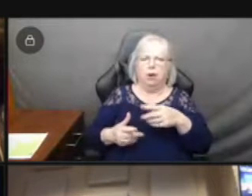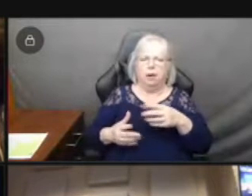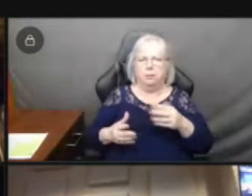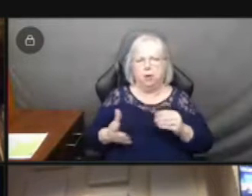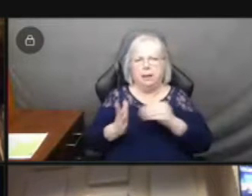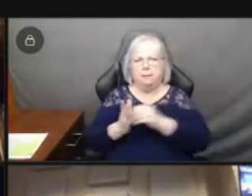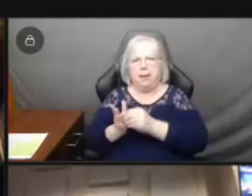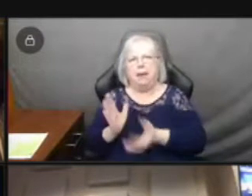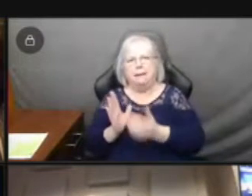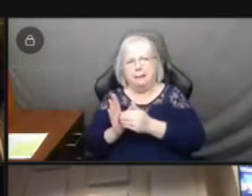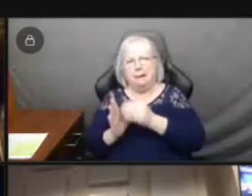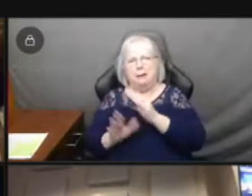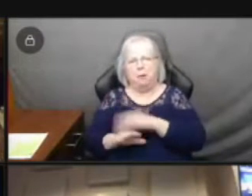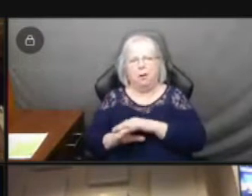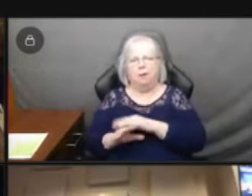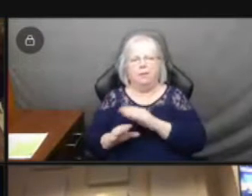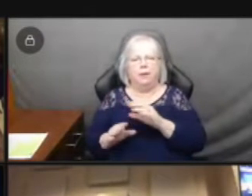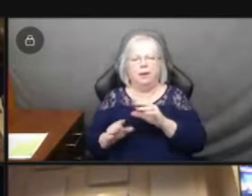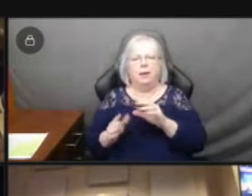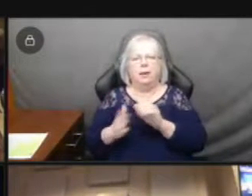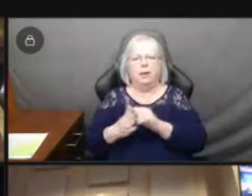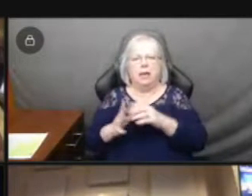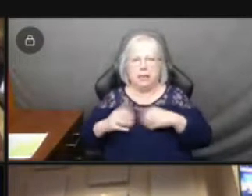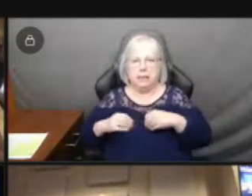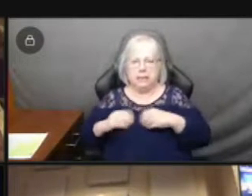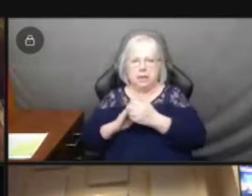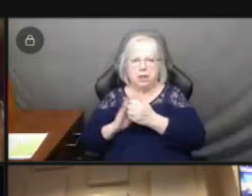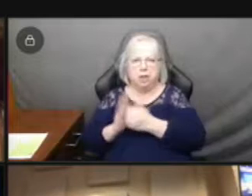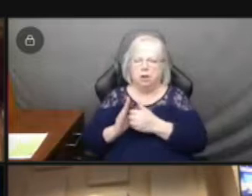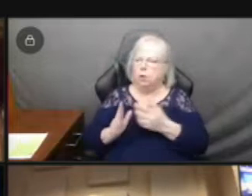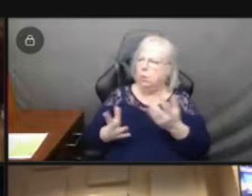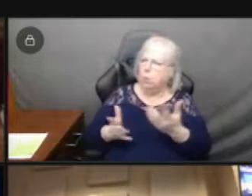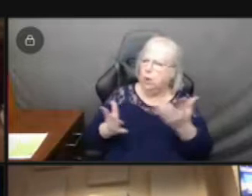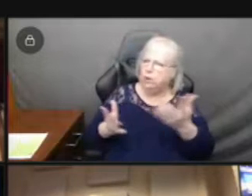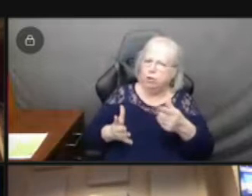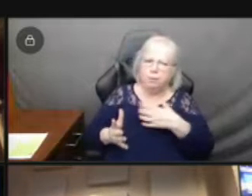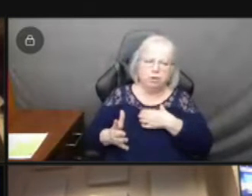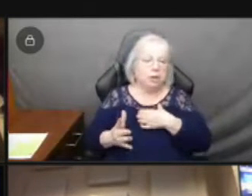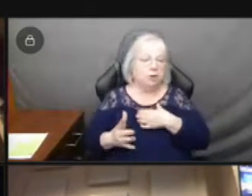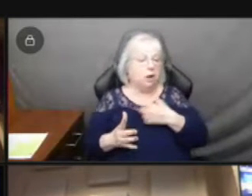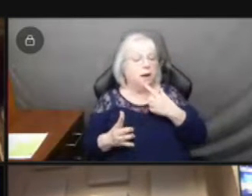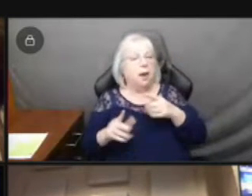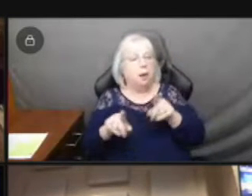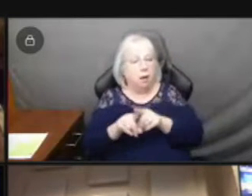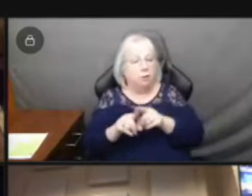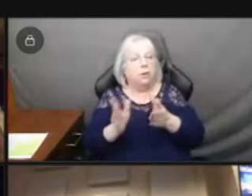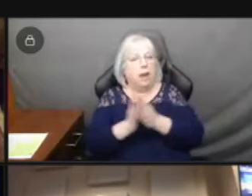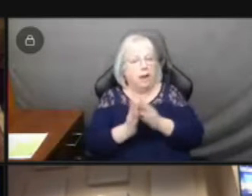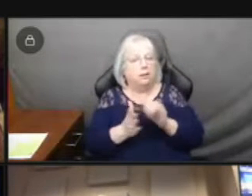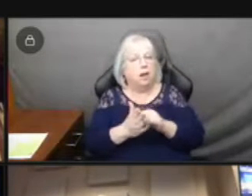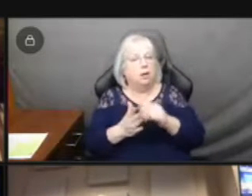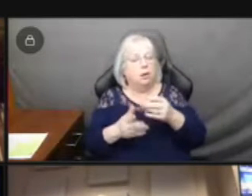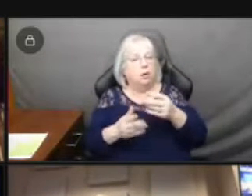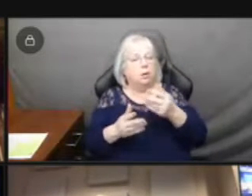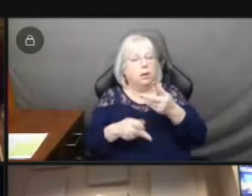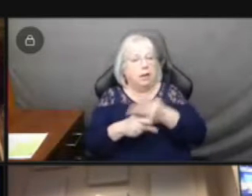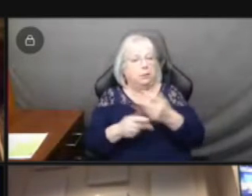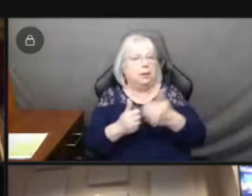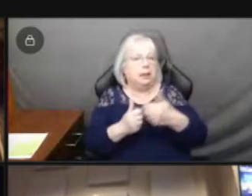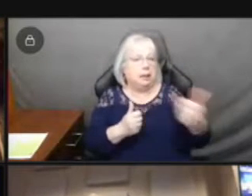Vice Mayor. What is your objection? I would ask that this also be held separate, Mayor. Now that there are